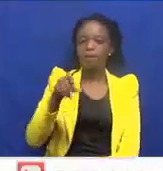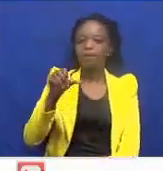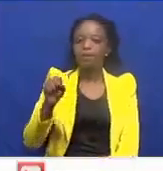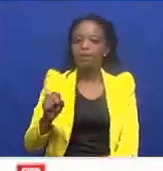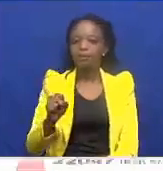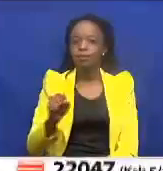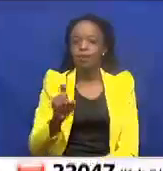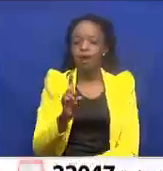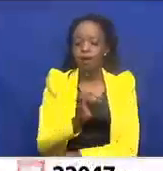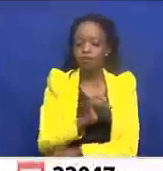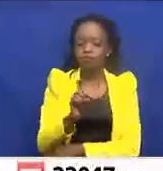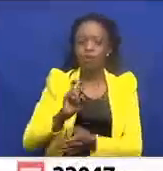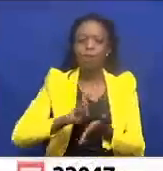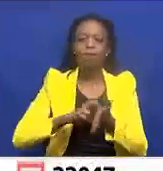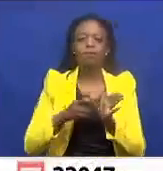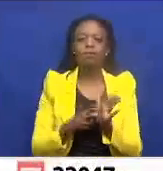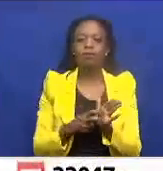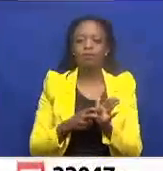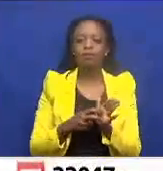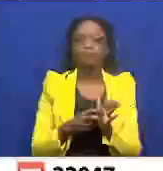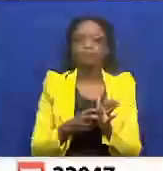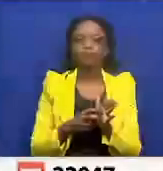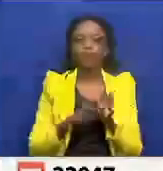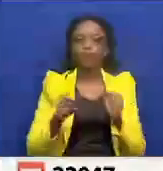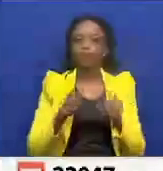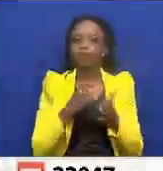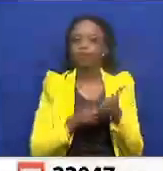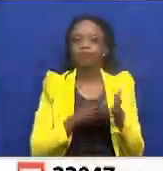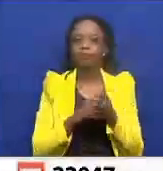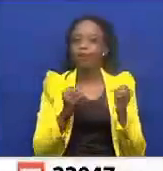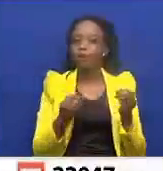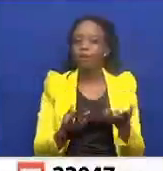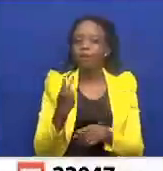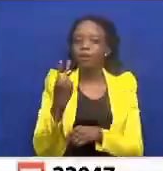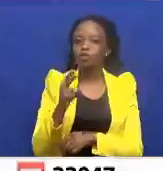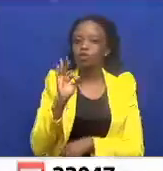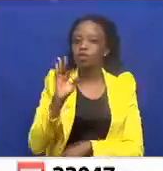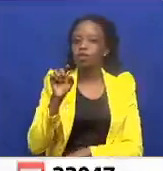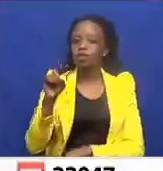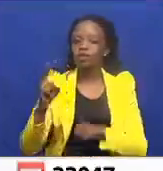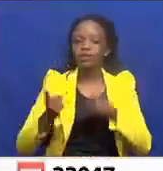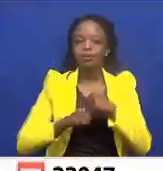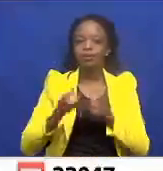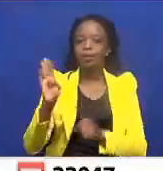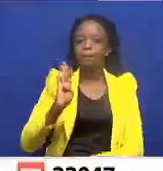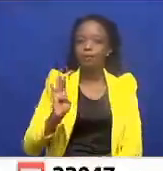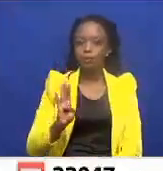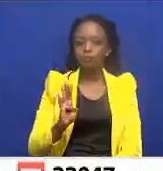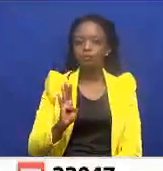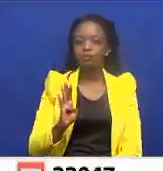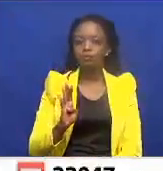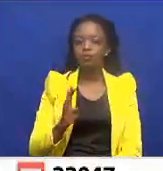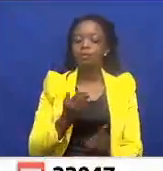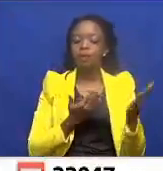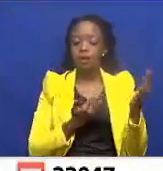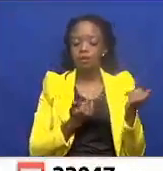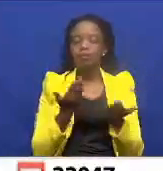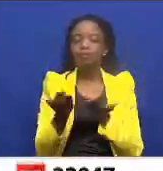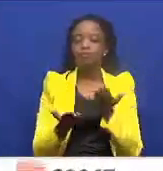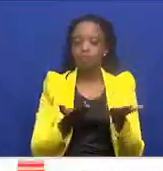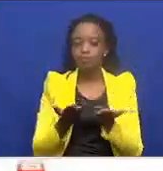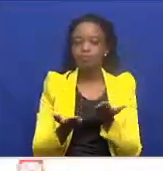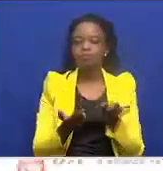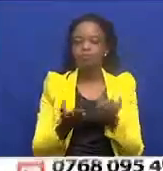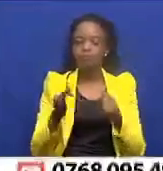project, again, to support our people. The project will cost approximately 23.6 billion shillings and is expected to serve an